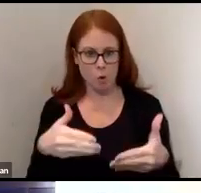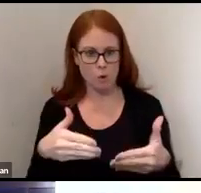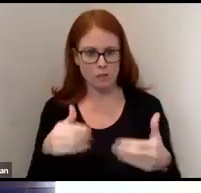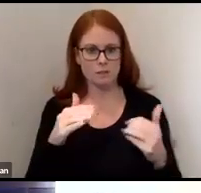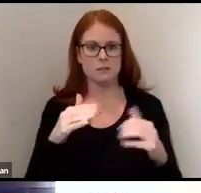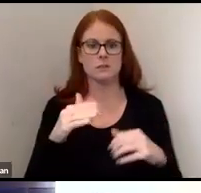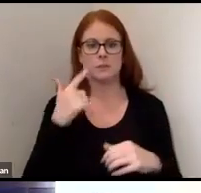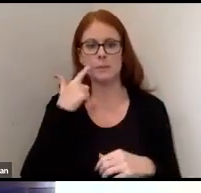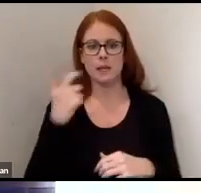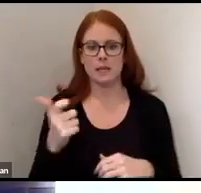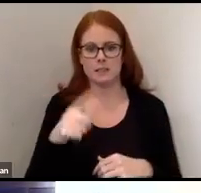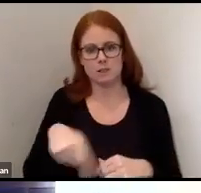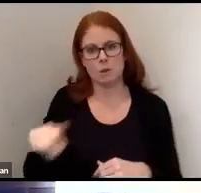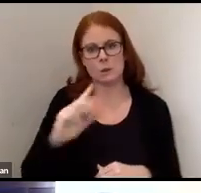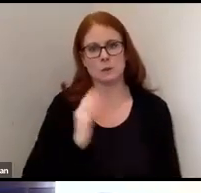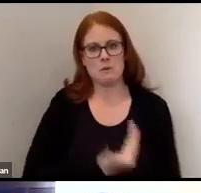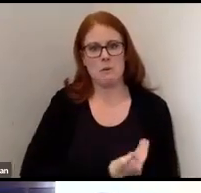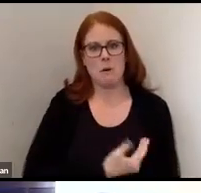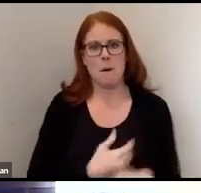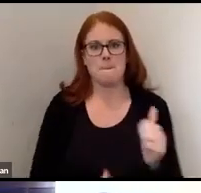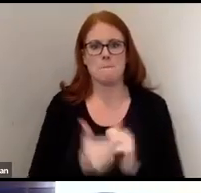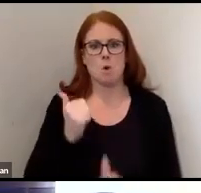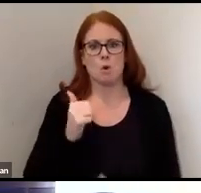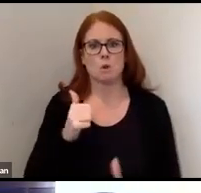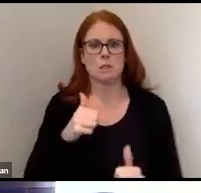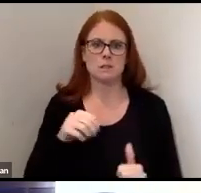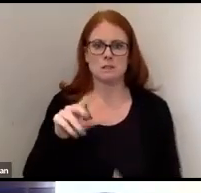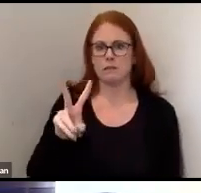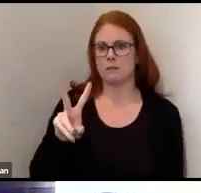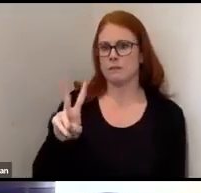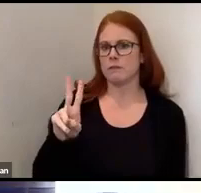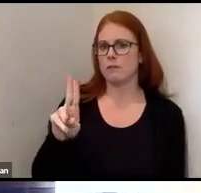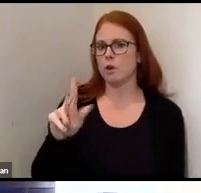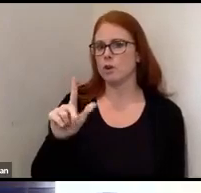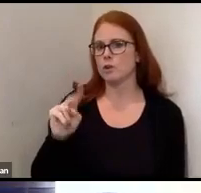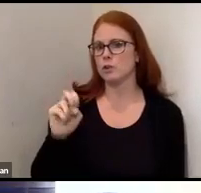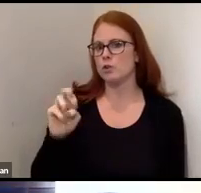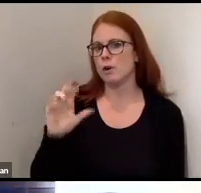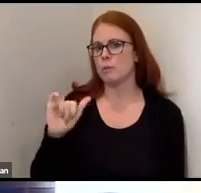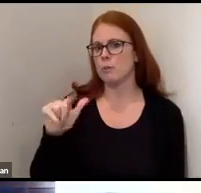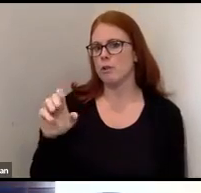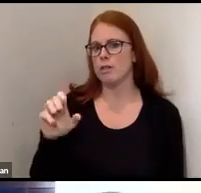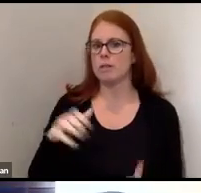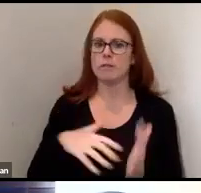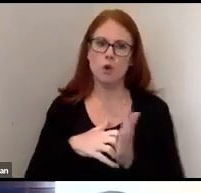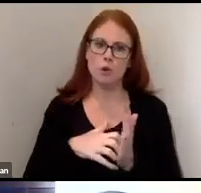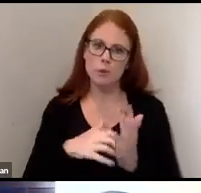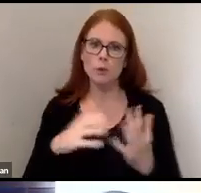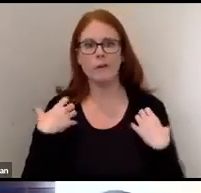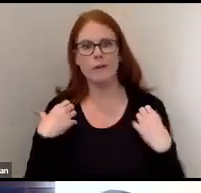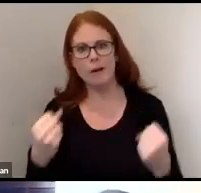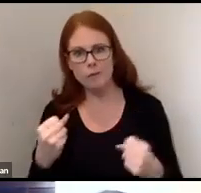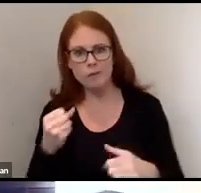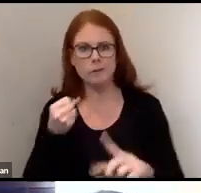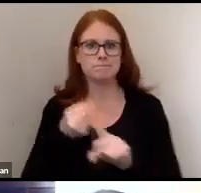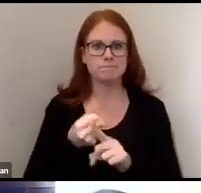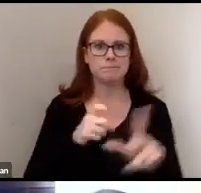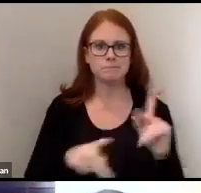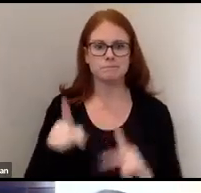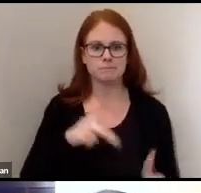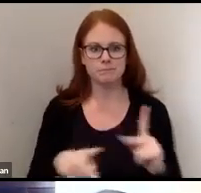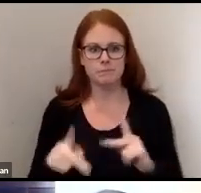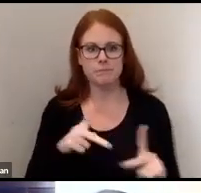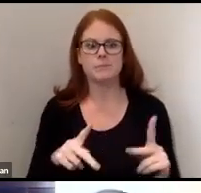because these are our most vulnerable residents. And that's been consistent. That's now minimizing the